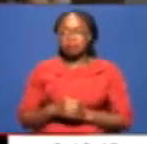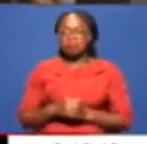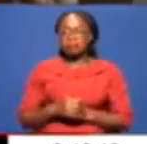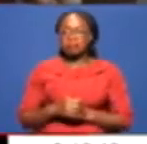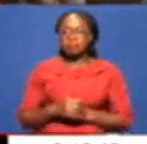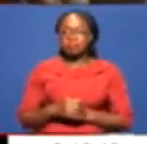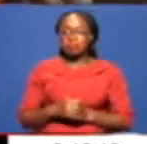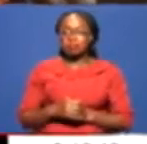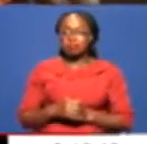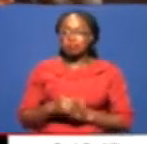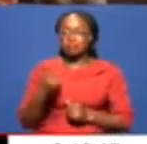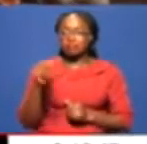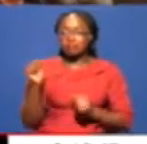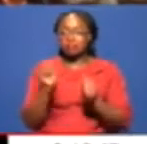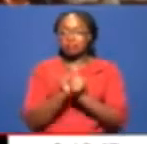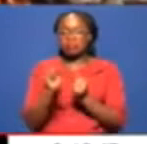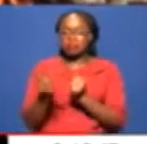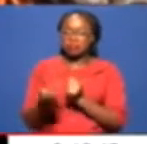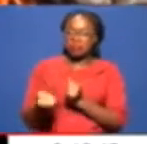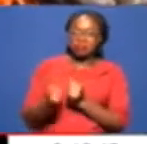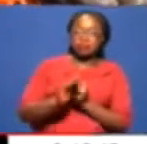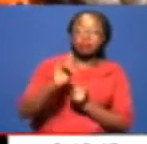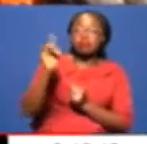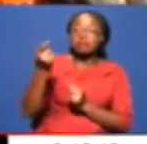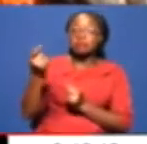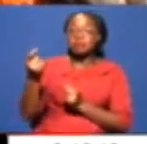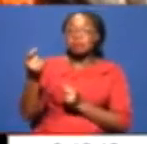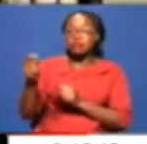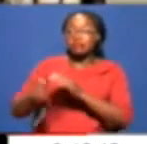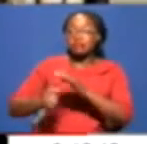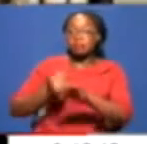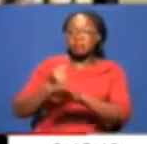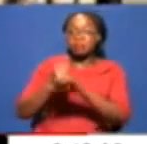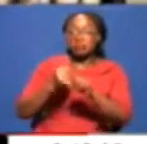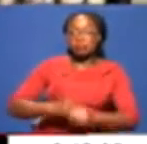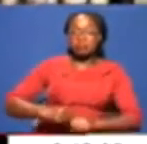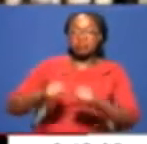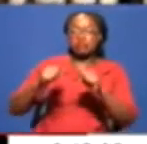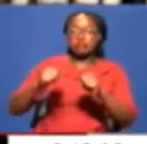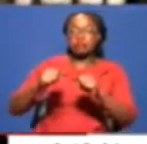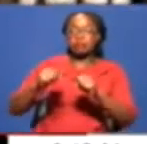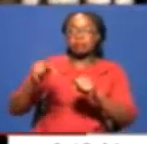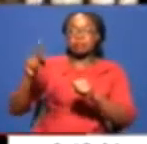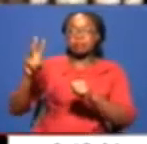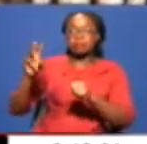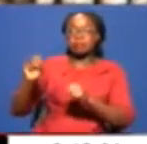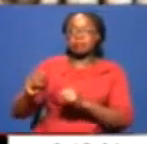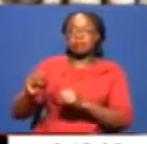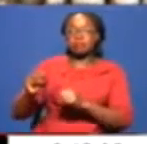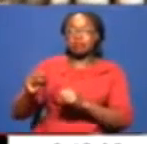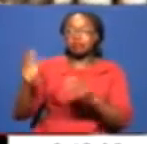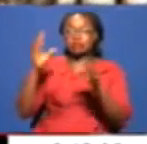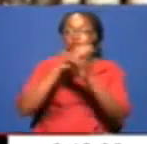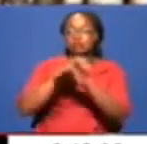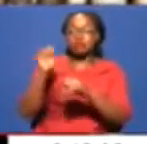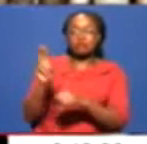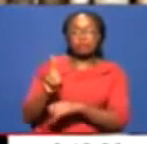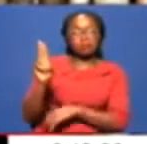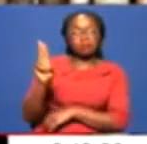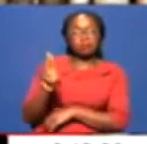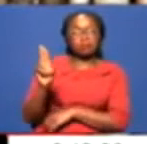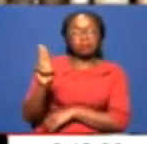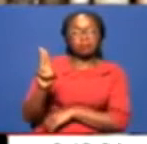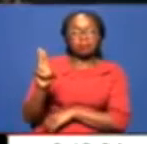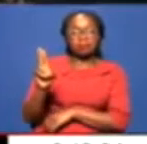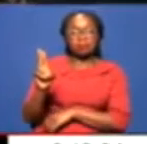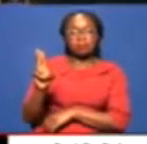In 2015, Leakey returned to Kenya, where he was appointed chairman of the Kenya Wildlife Service by President Uhuru Kenyatta. Much